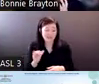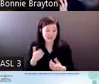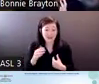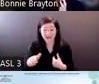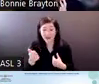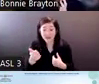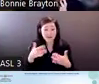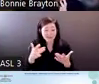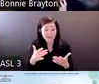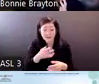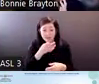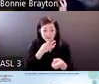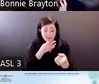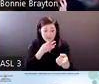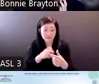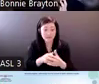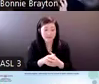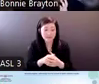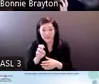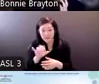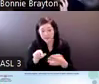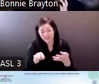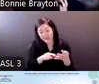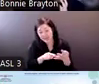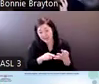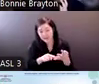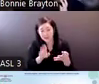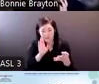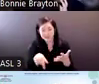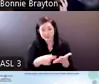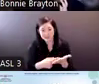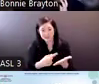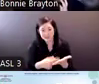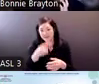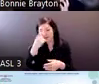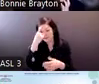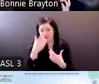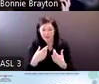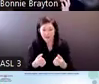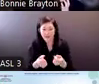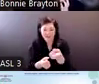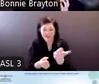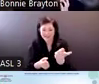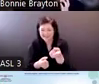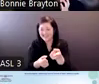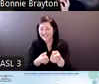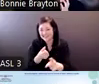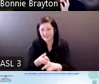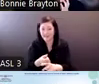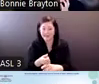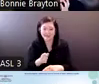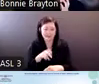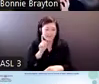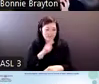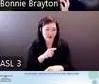interest to you. At the end of May 21st, we'll be talking about the mental health impacts of fraud in older adults with the